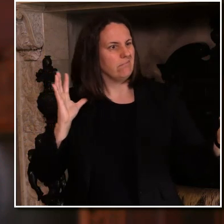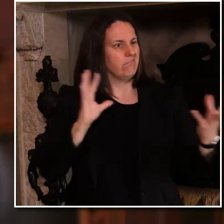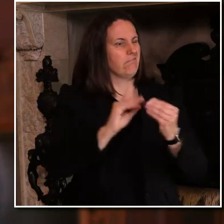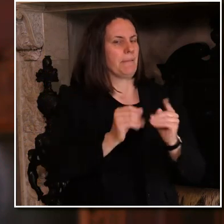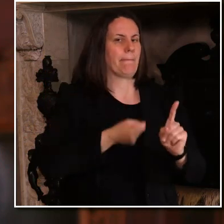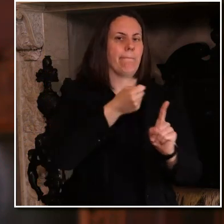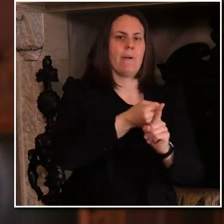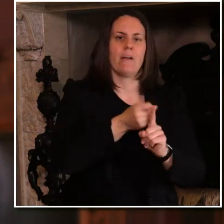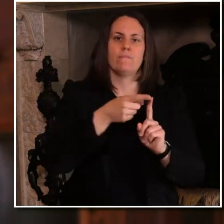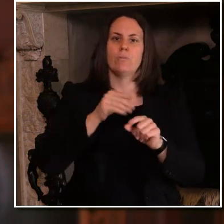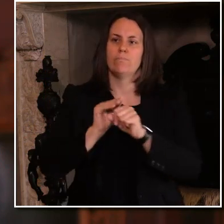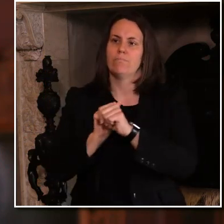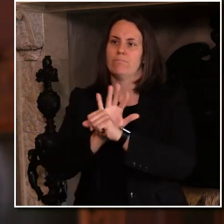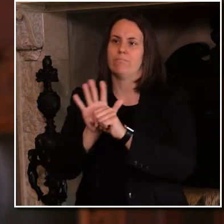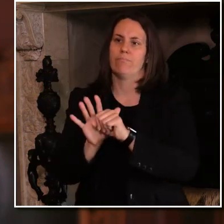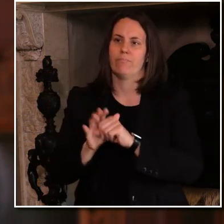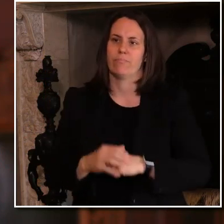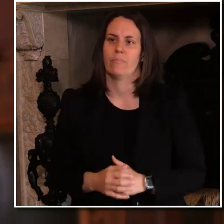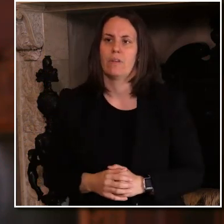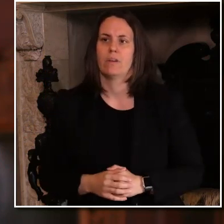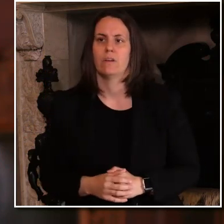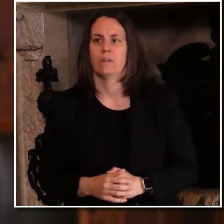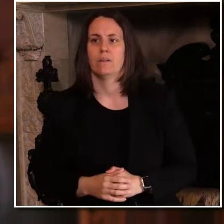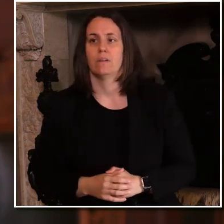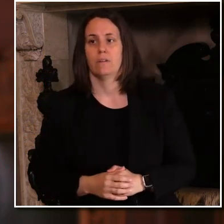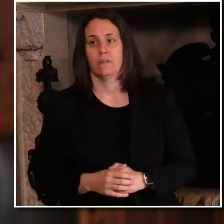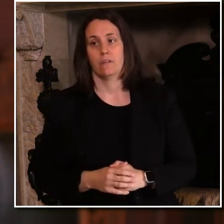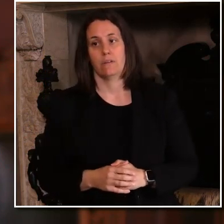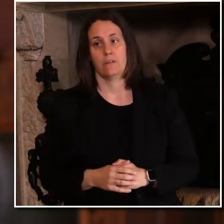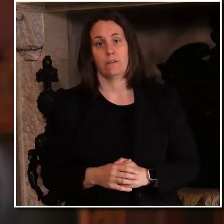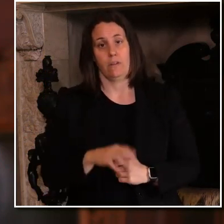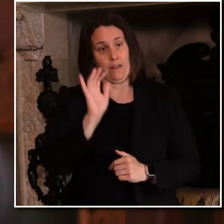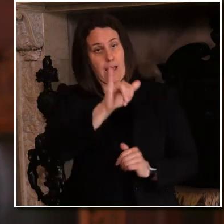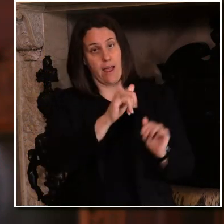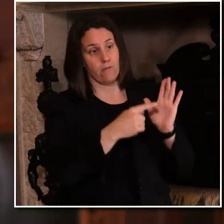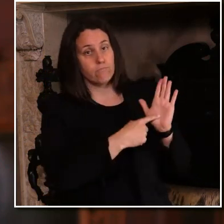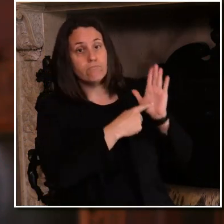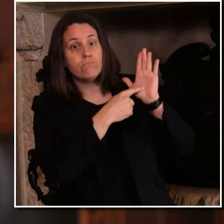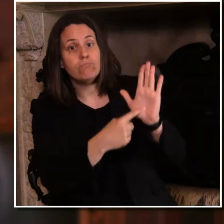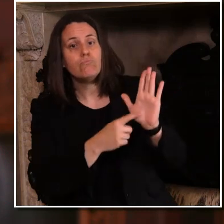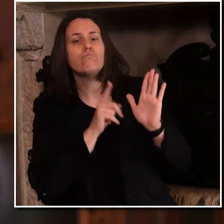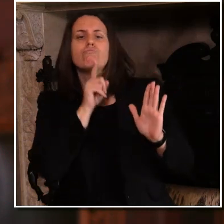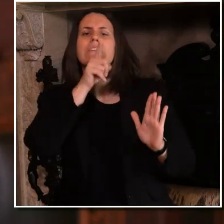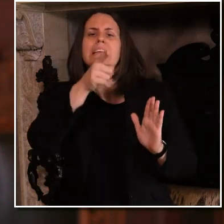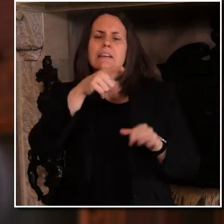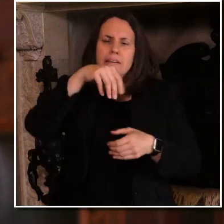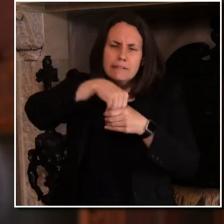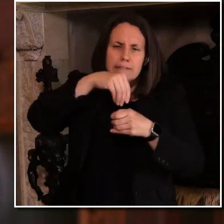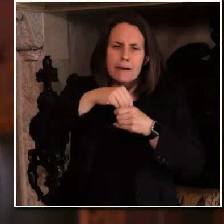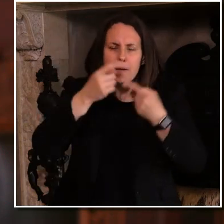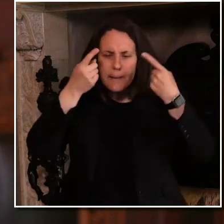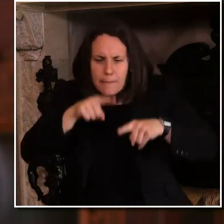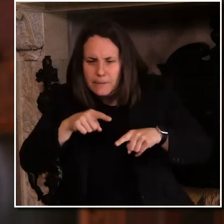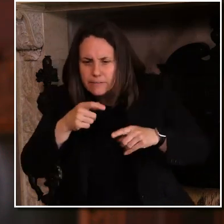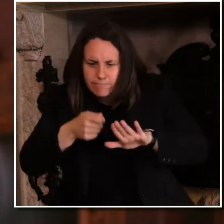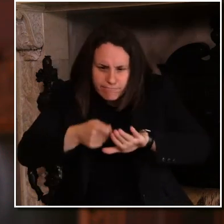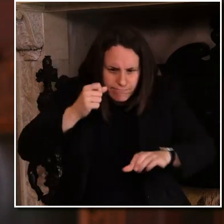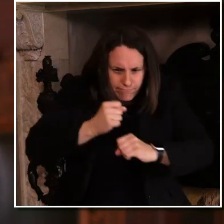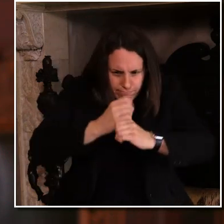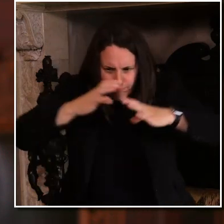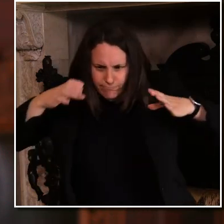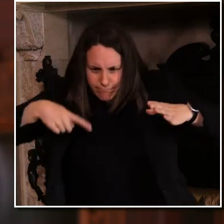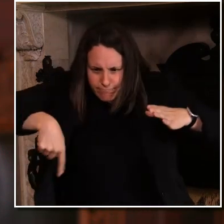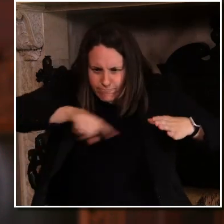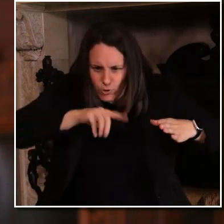story of the pandemic in our state. That is why we are announcing today a new data page on our website. This page